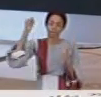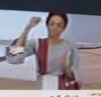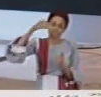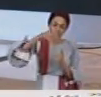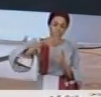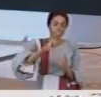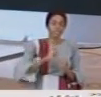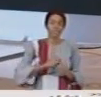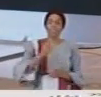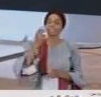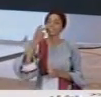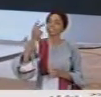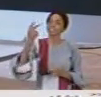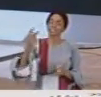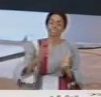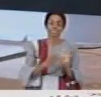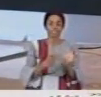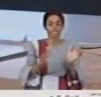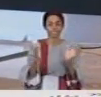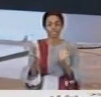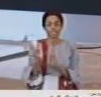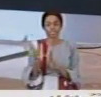hallelujah, until I see,